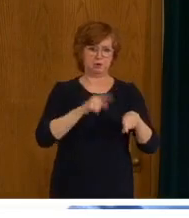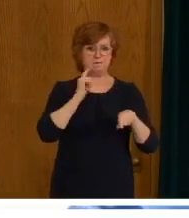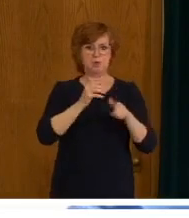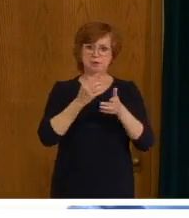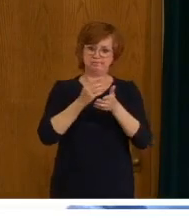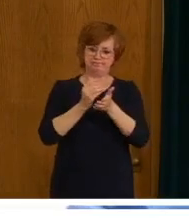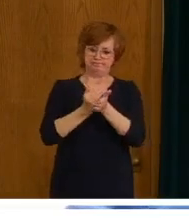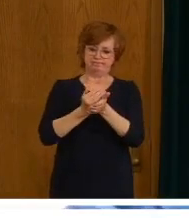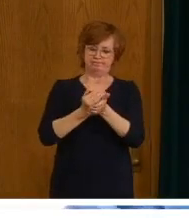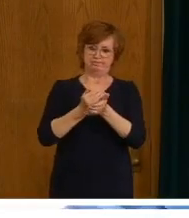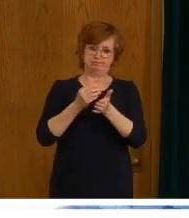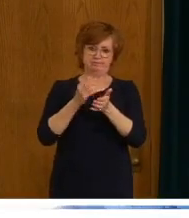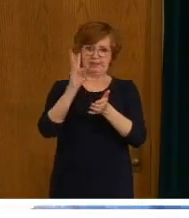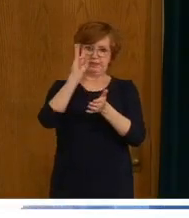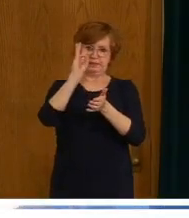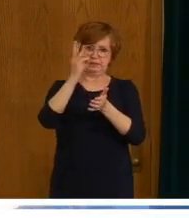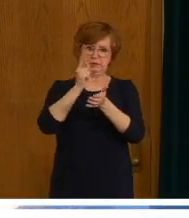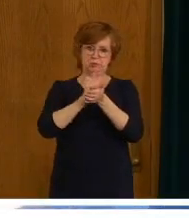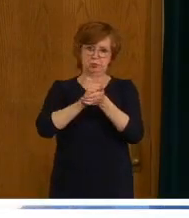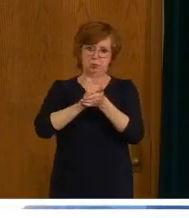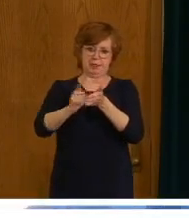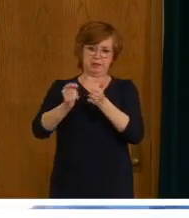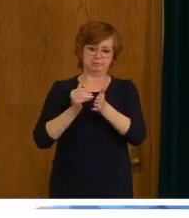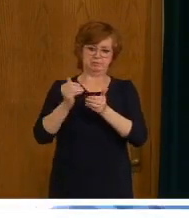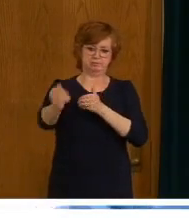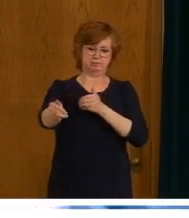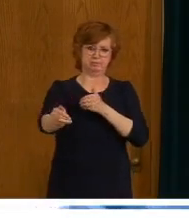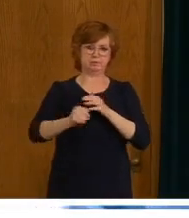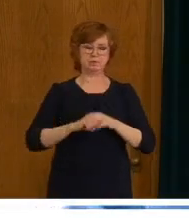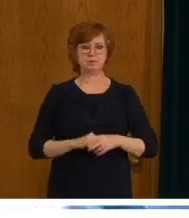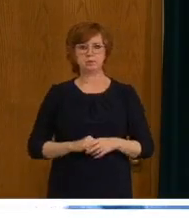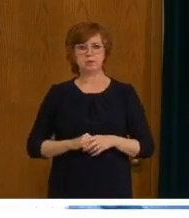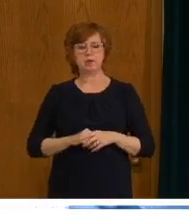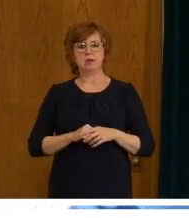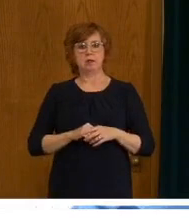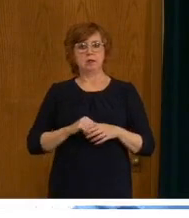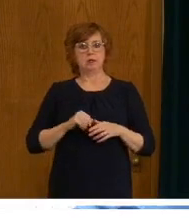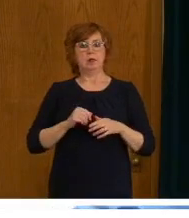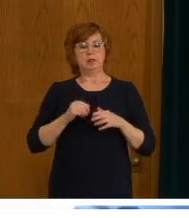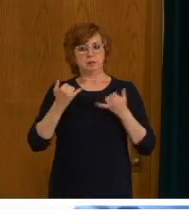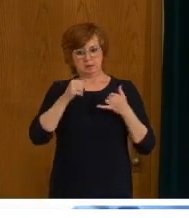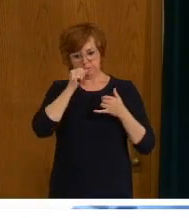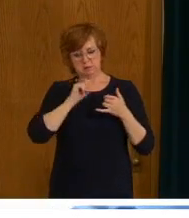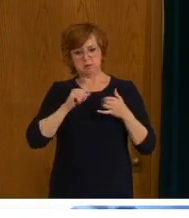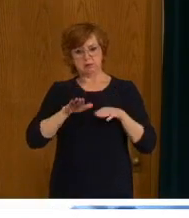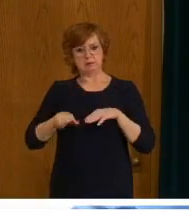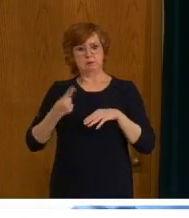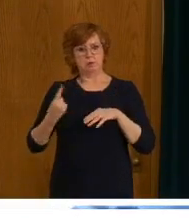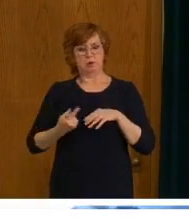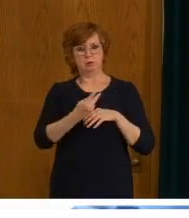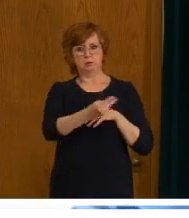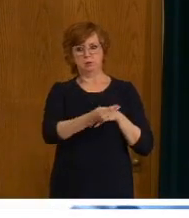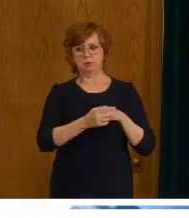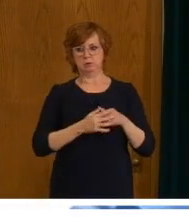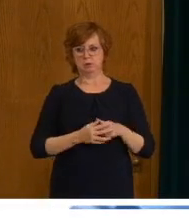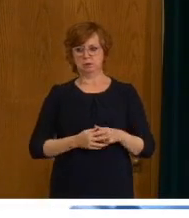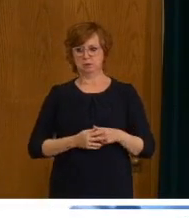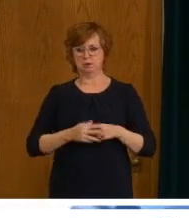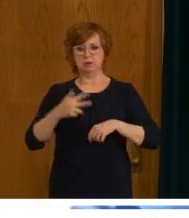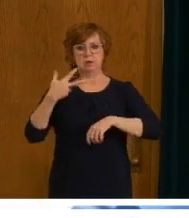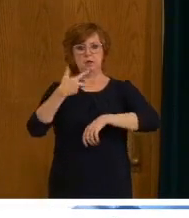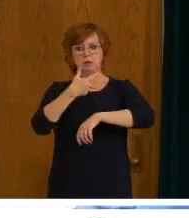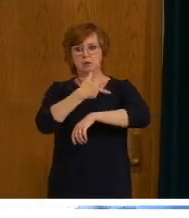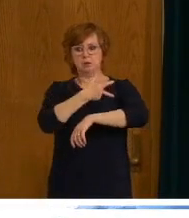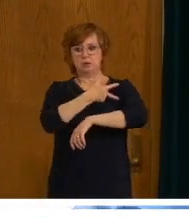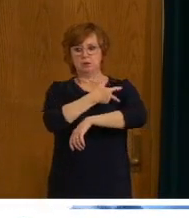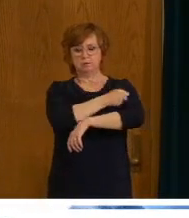our vaccine uptake. Our vaccine uptake does vary in different parts of the province. Is highest in Regina, I think, for age groups, but Regina also got